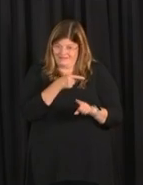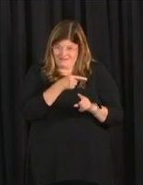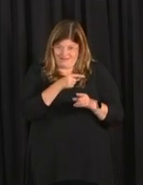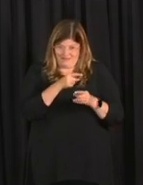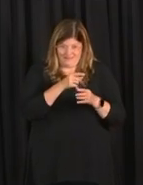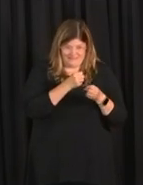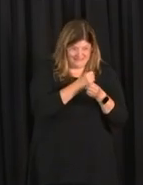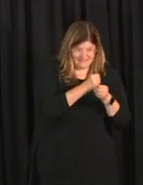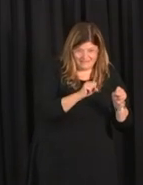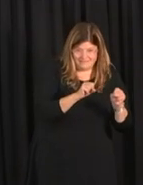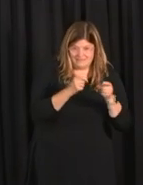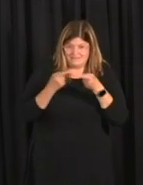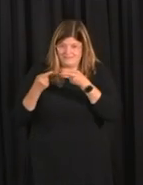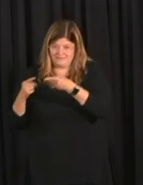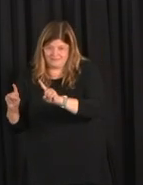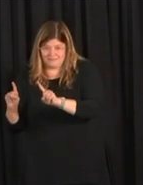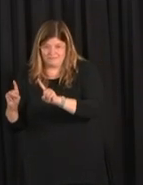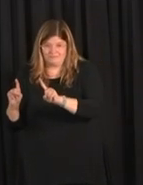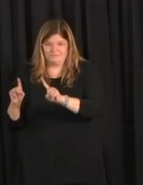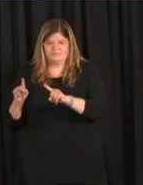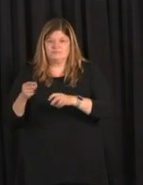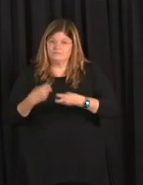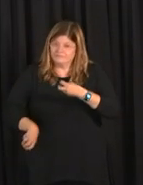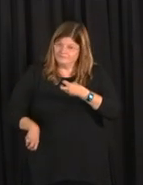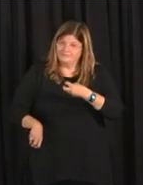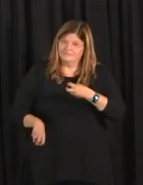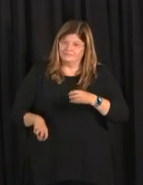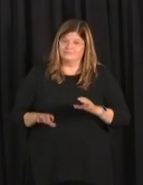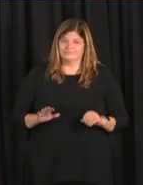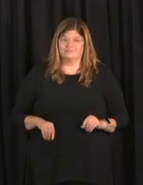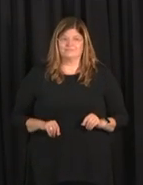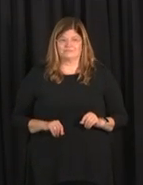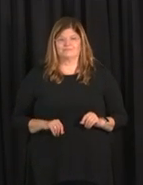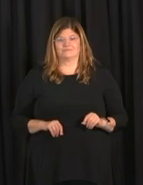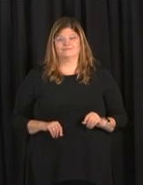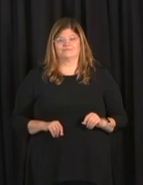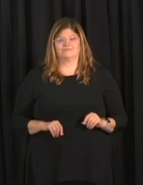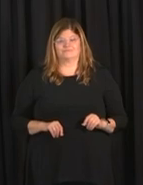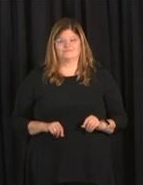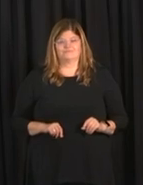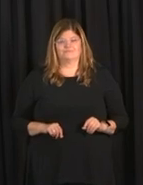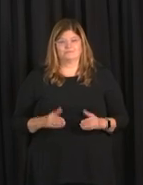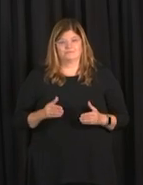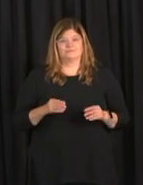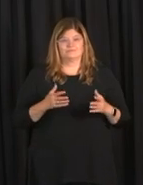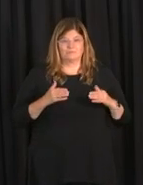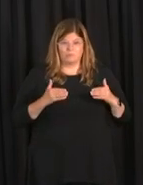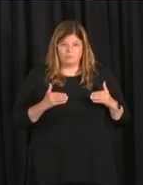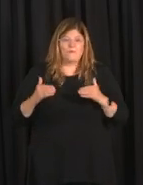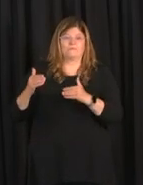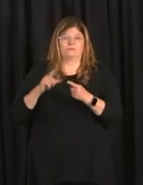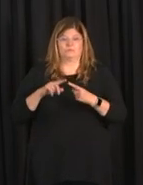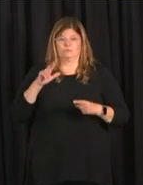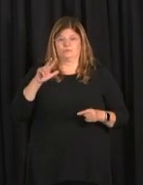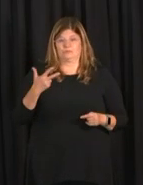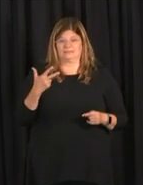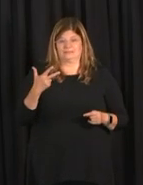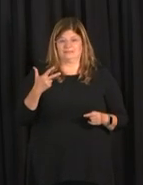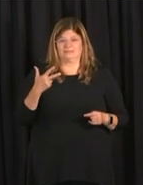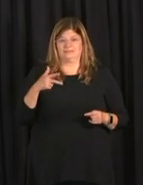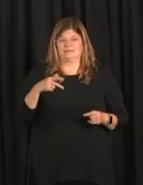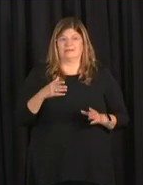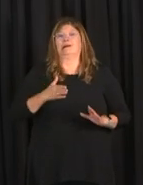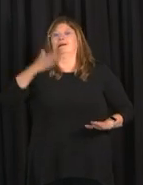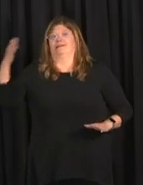safe and effective. It will be difficult to move past phase 3 directly into